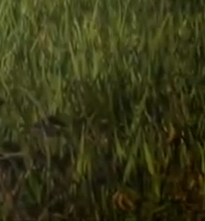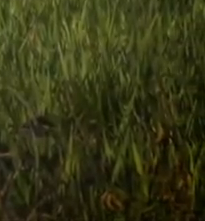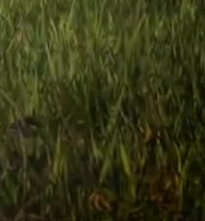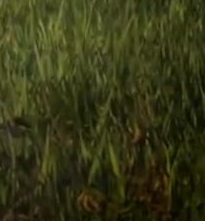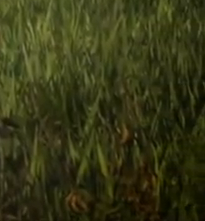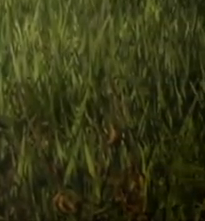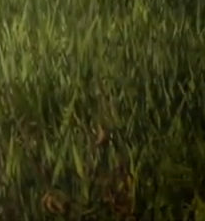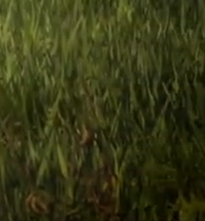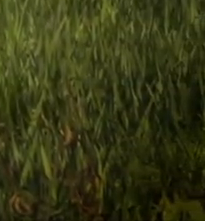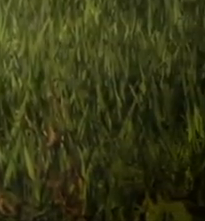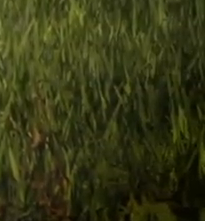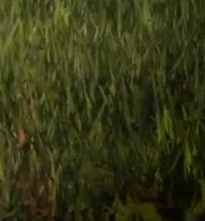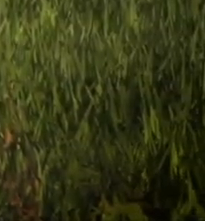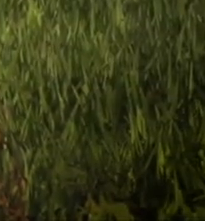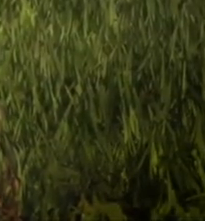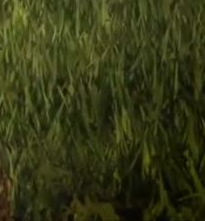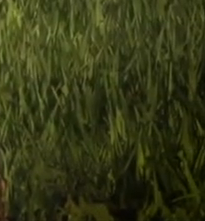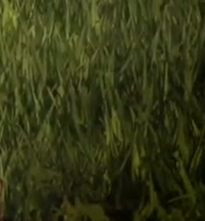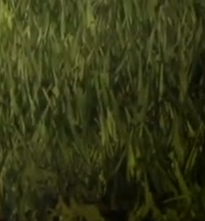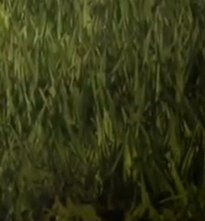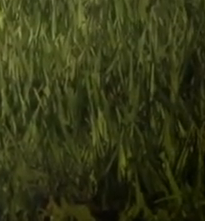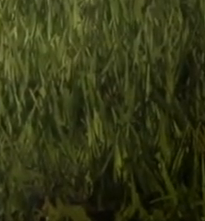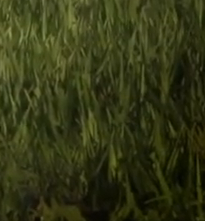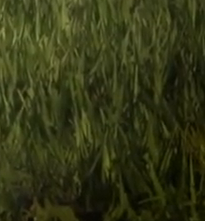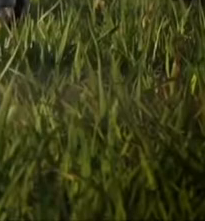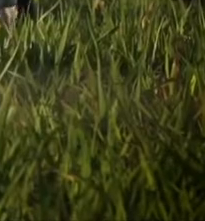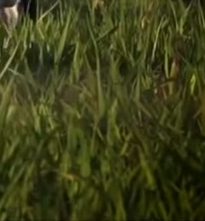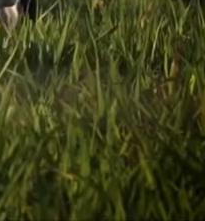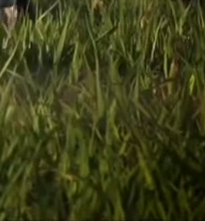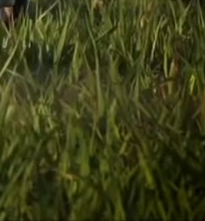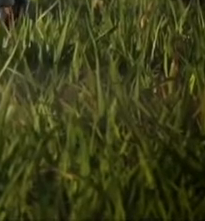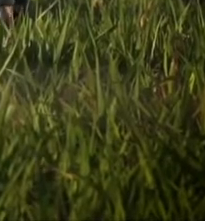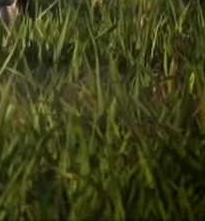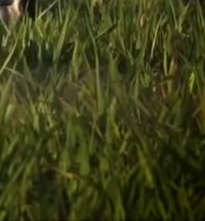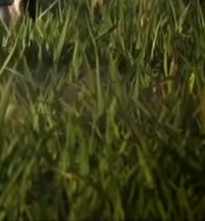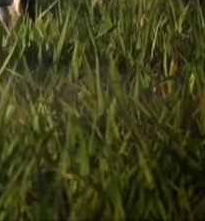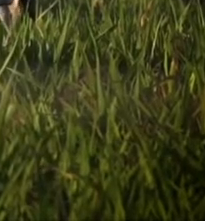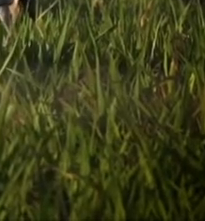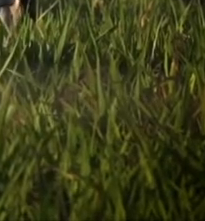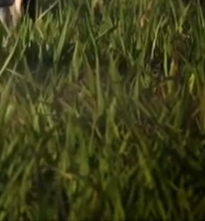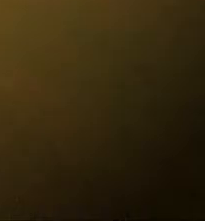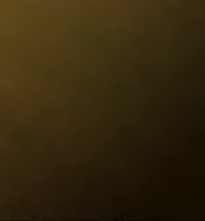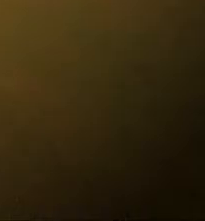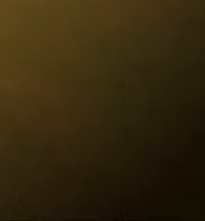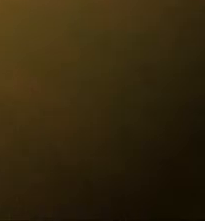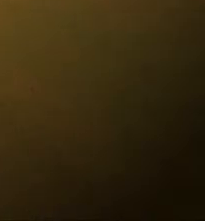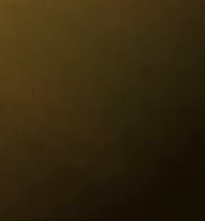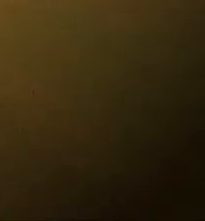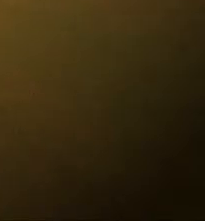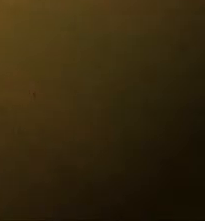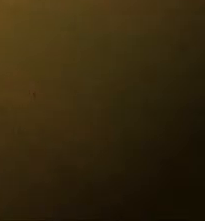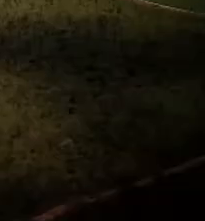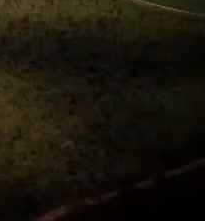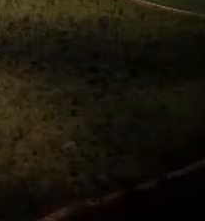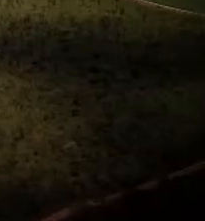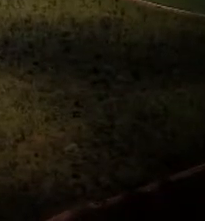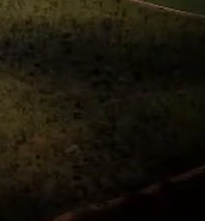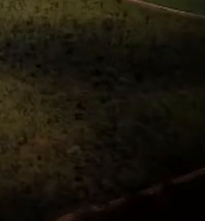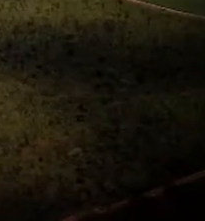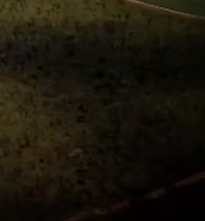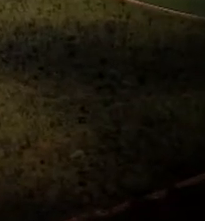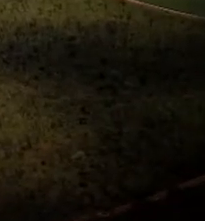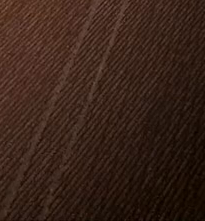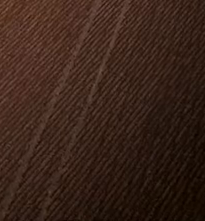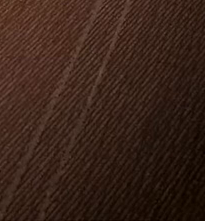Cerrado. Besides working on cattle production through crop and livestock farming,